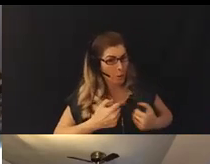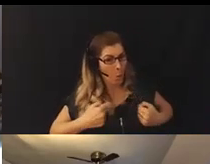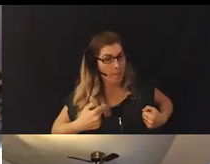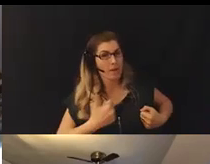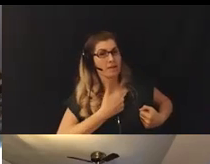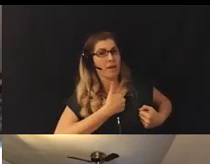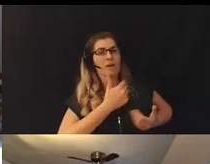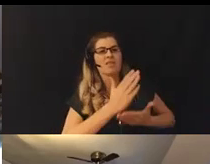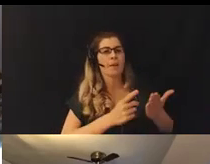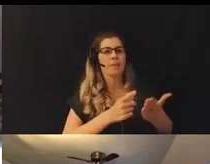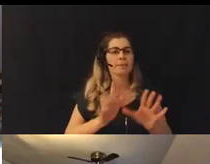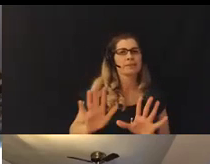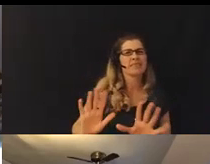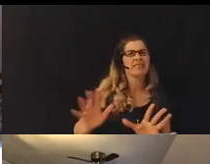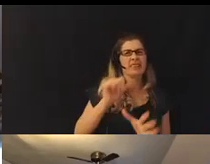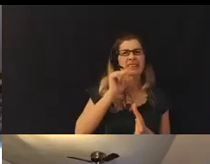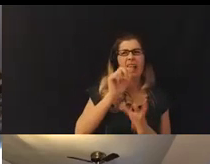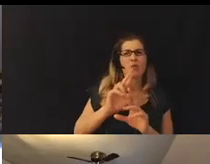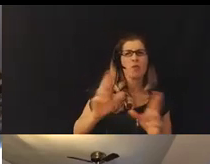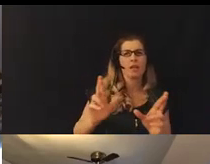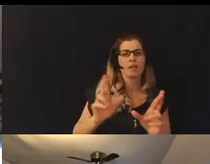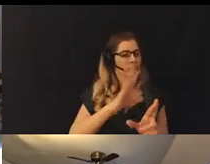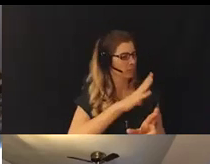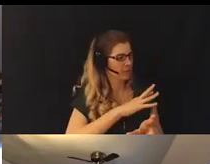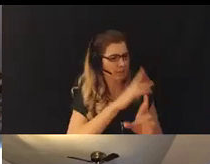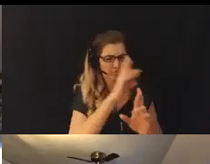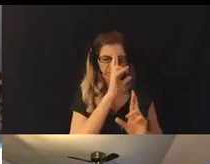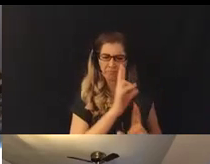for that yet, and our job is to honor them where they are.